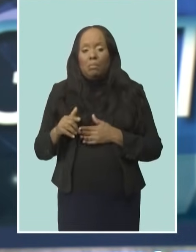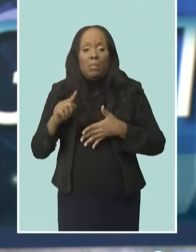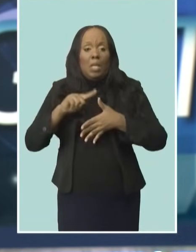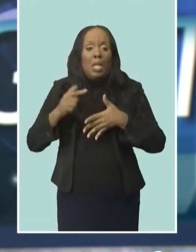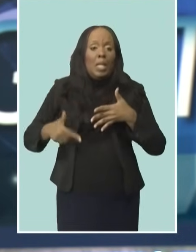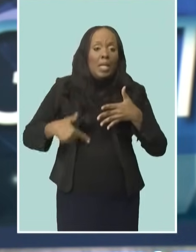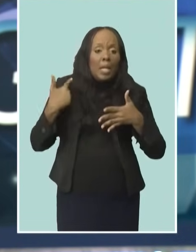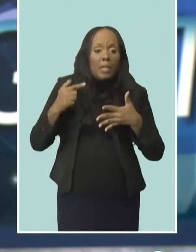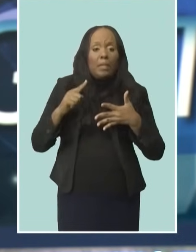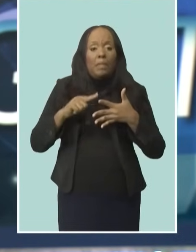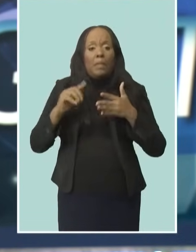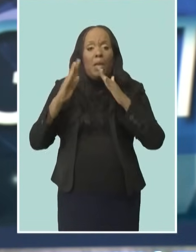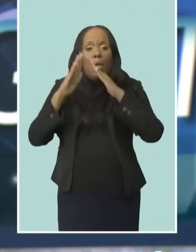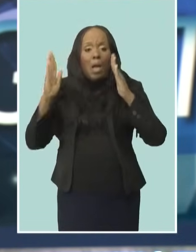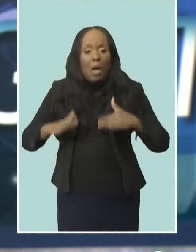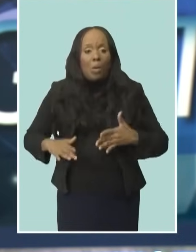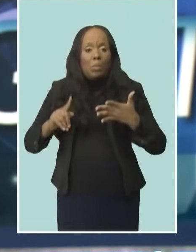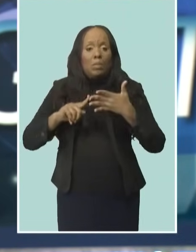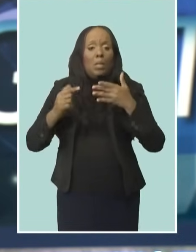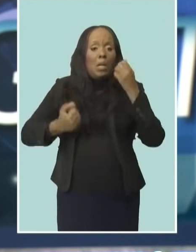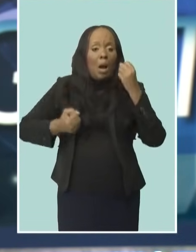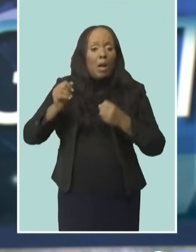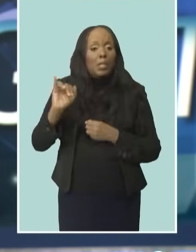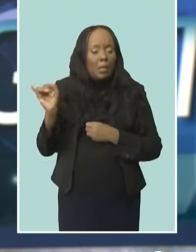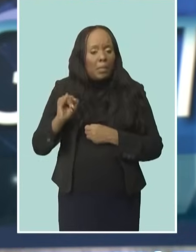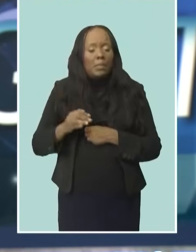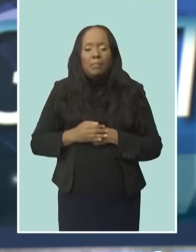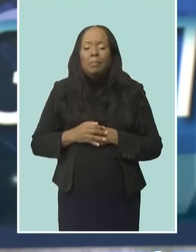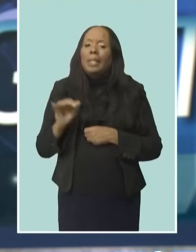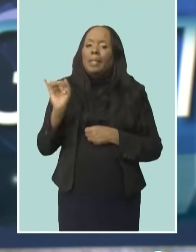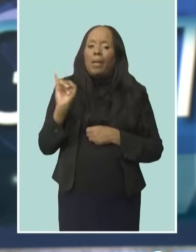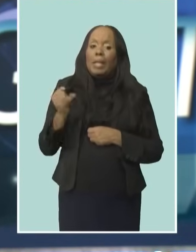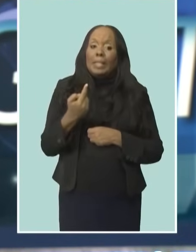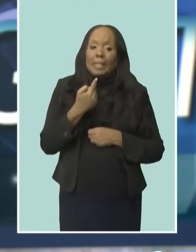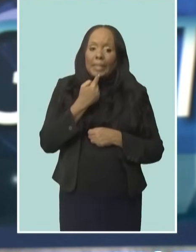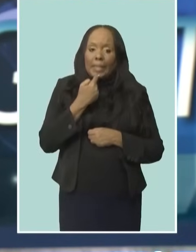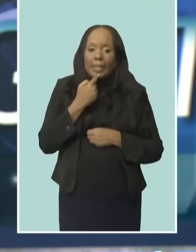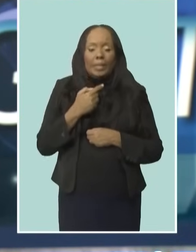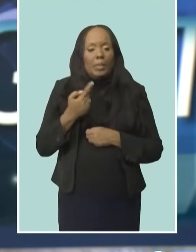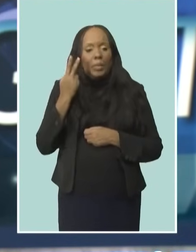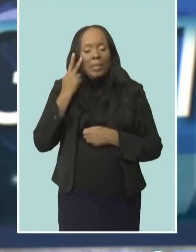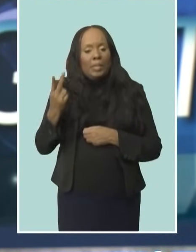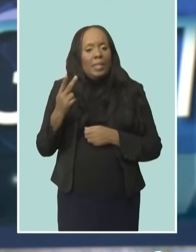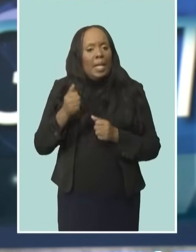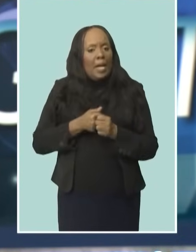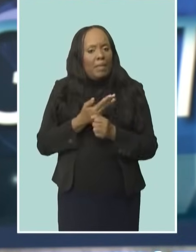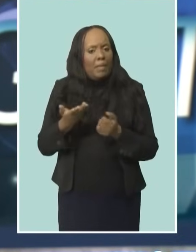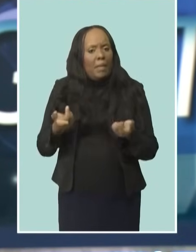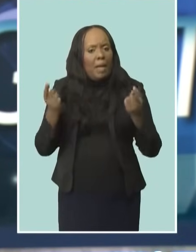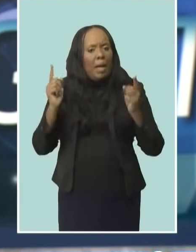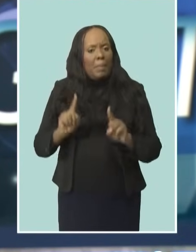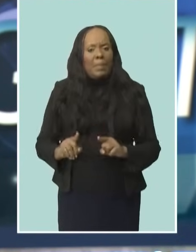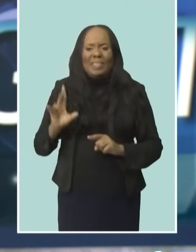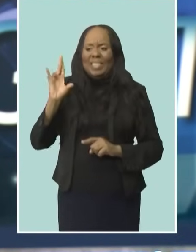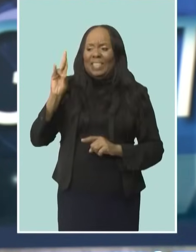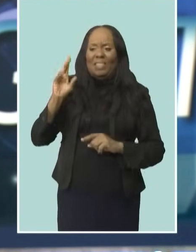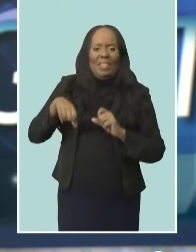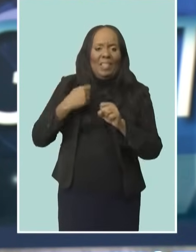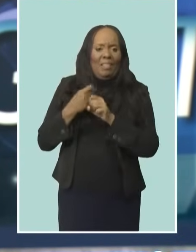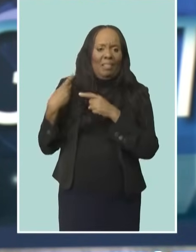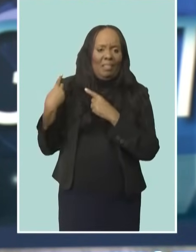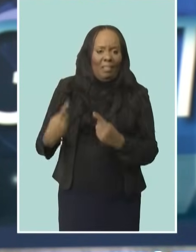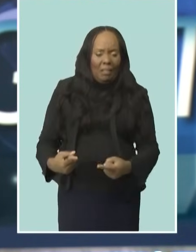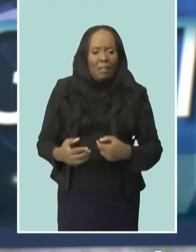motor insurance, insurance is a matter that ought to be taken seriously given the events of the last 7 years. Minister Strawn says